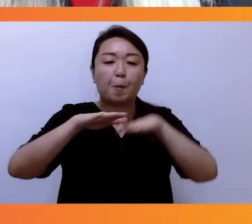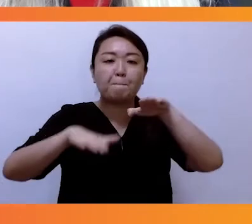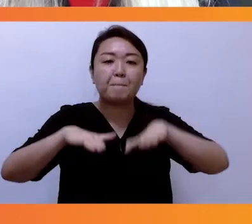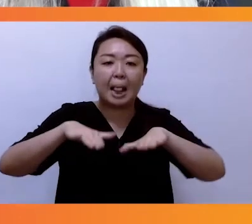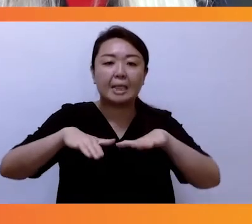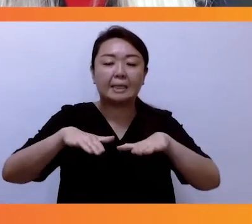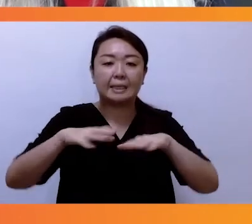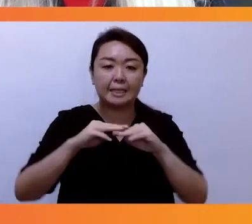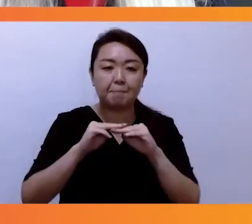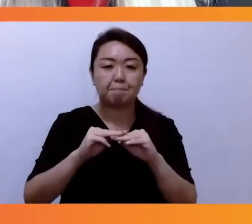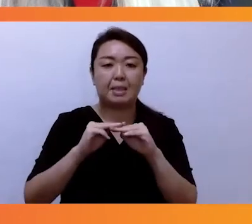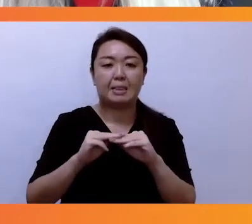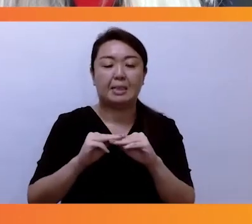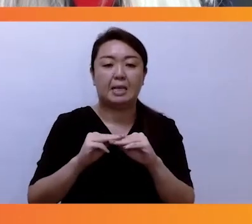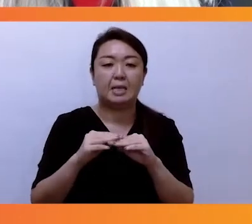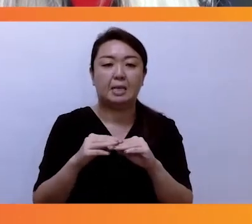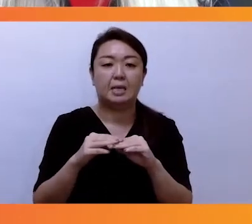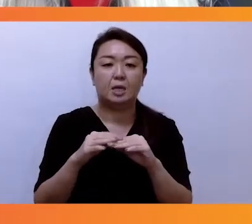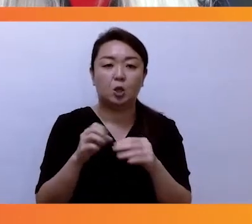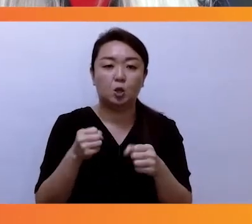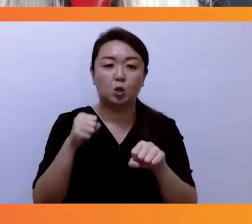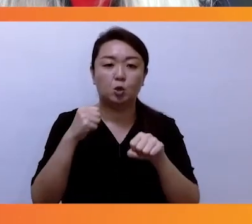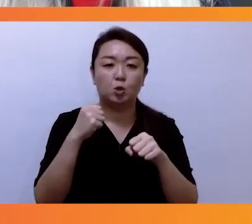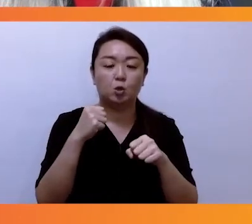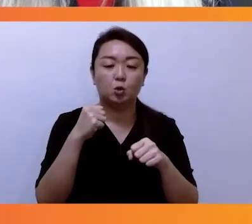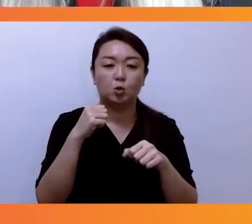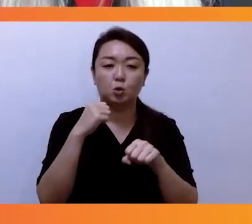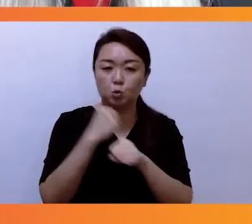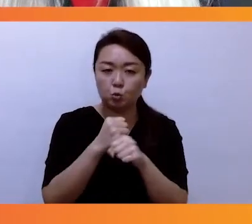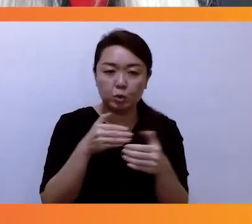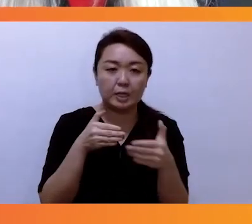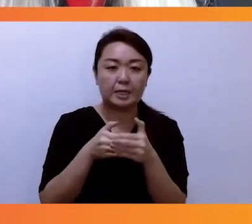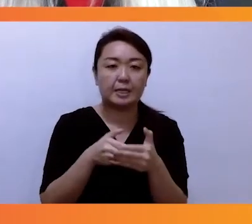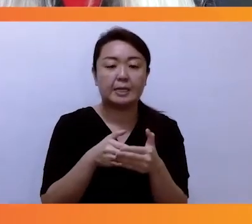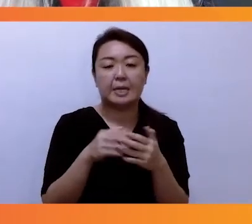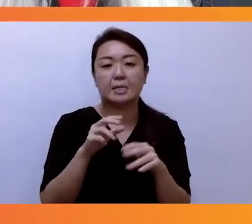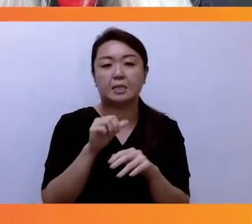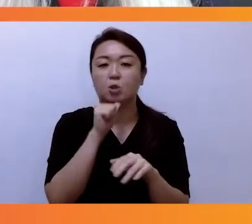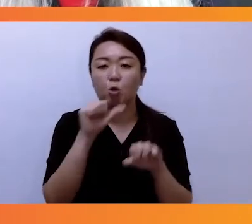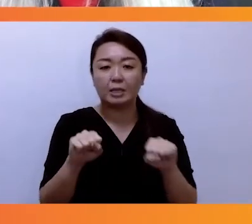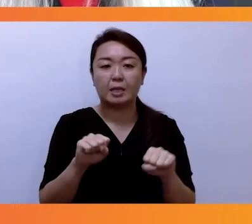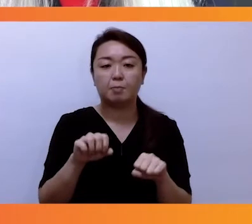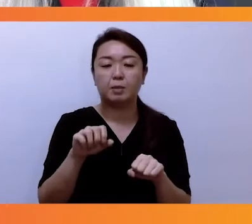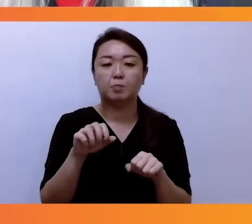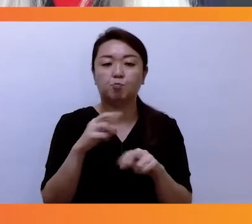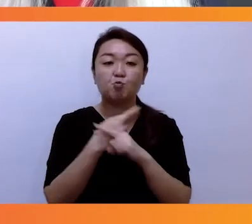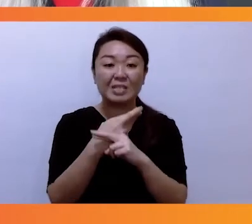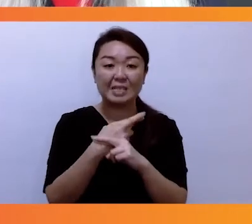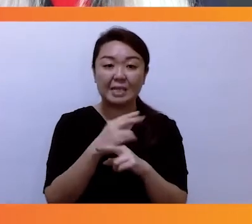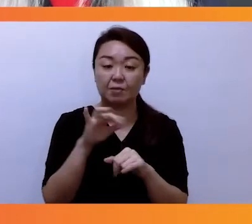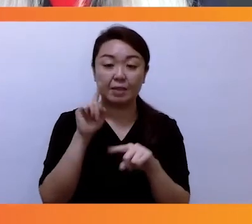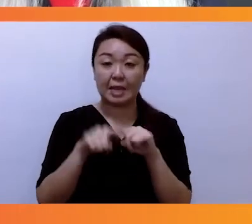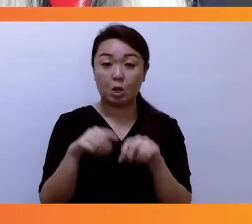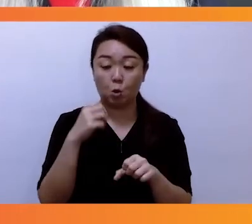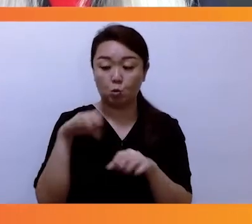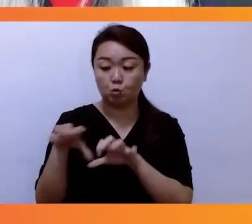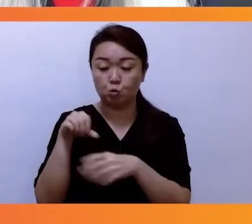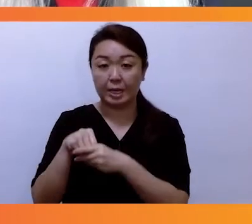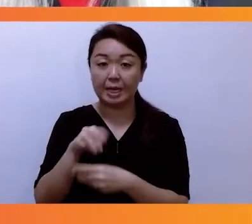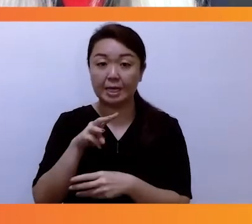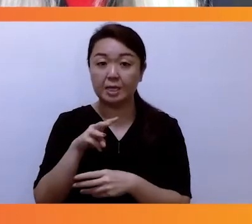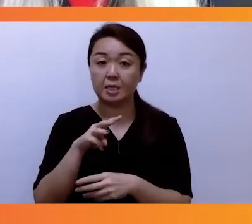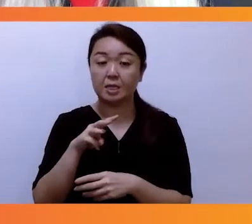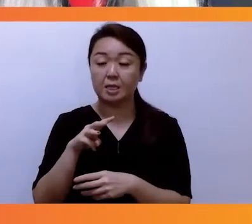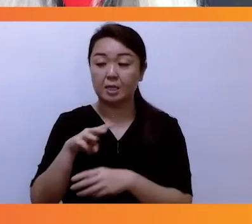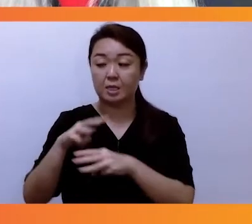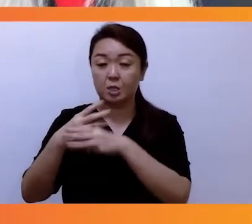maintain the ability to work against an unstable medium of resistance. If they can't do that in a weight